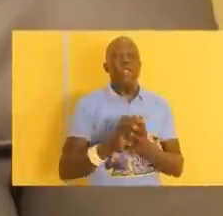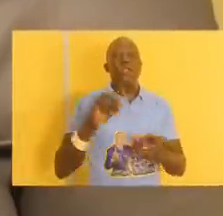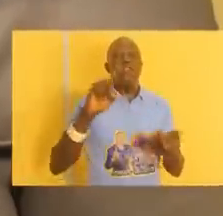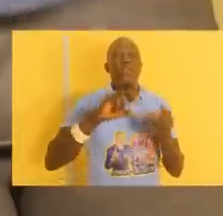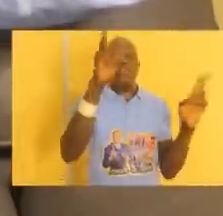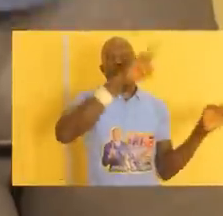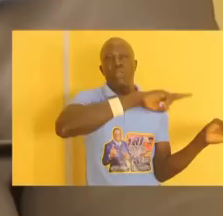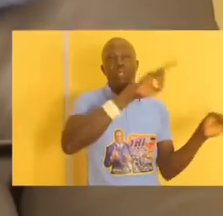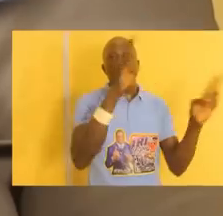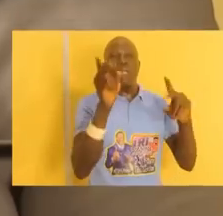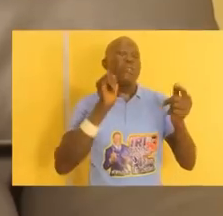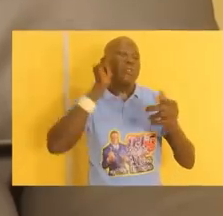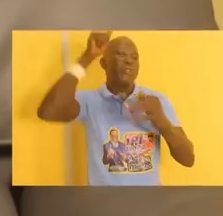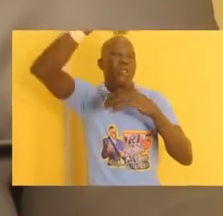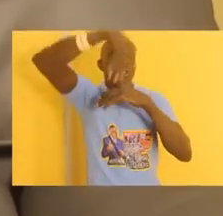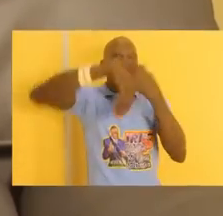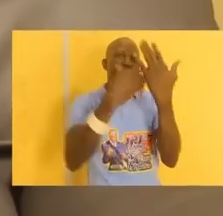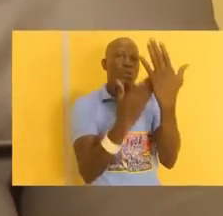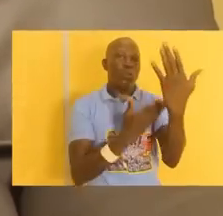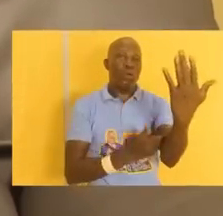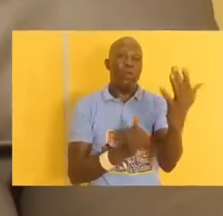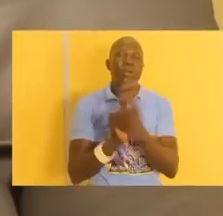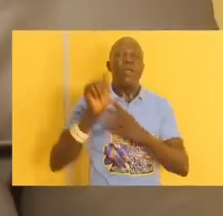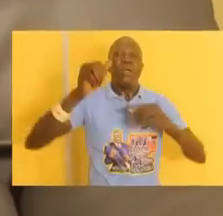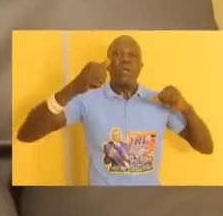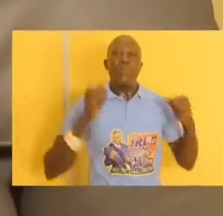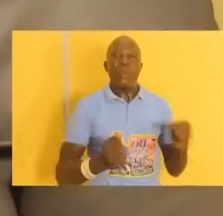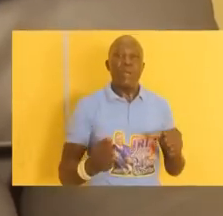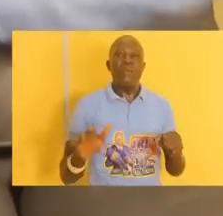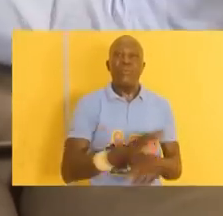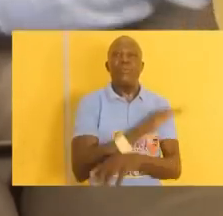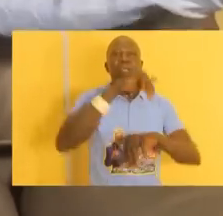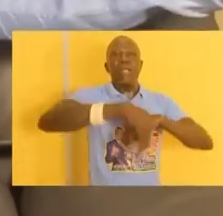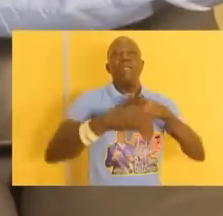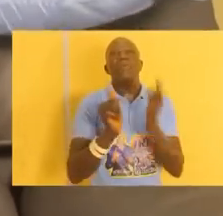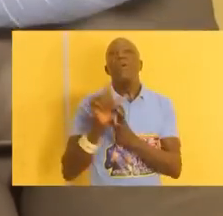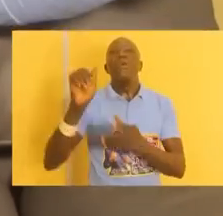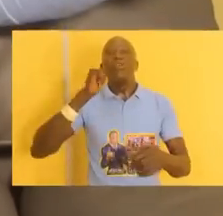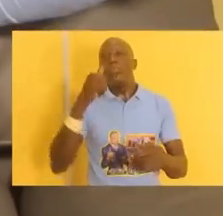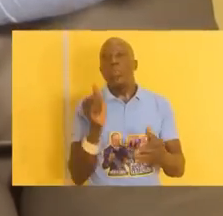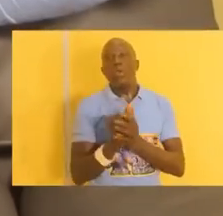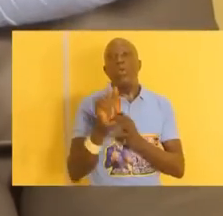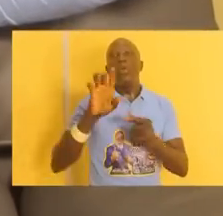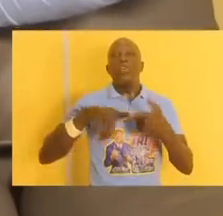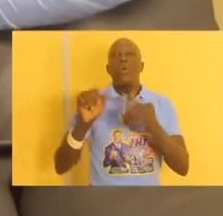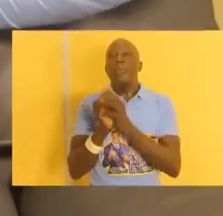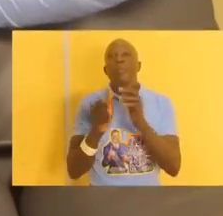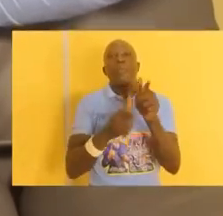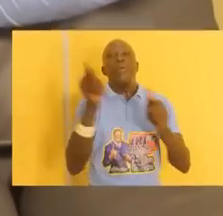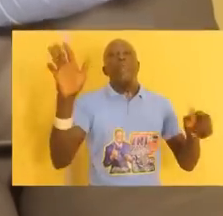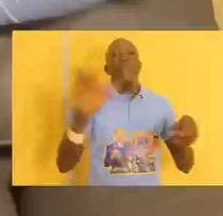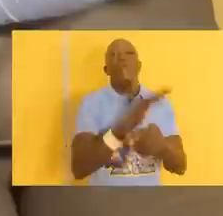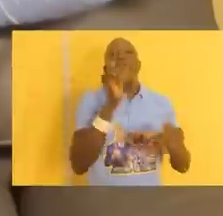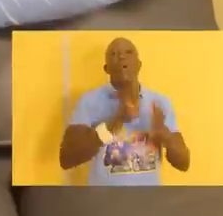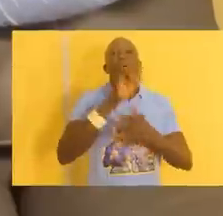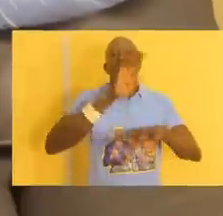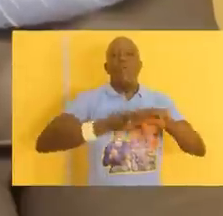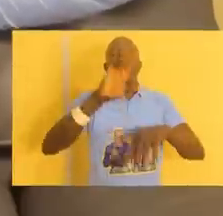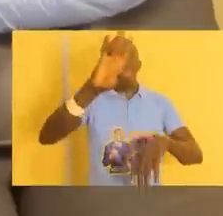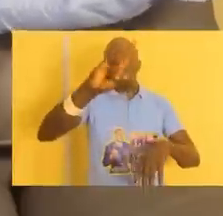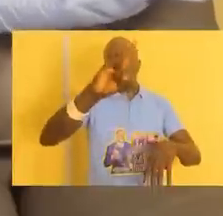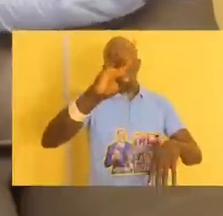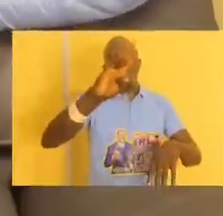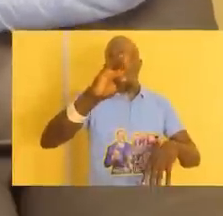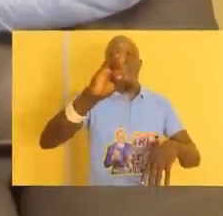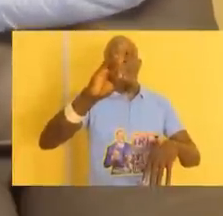ne? Tonight. When you are life? So tomorrow is a power tonight. Tomorrow, come to be powerful. On the 7, Ganda. On the